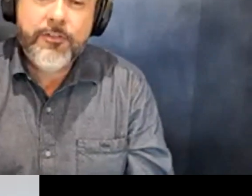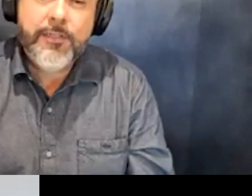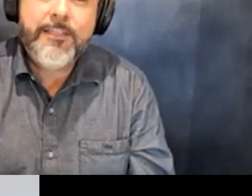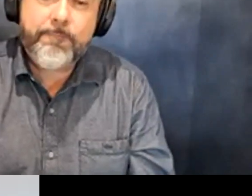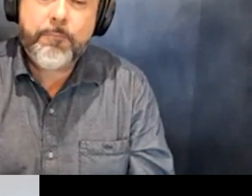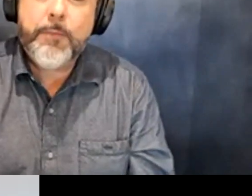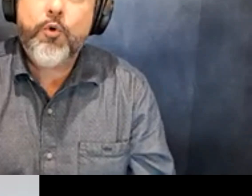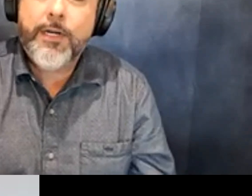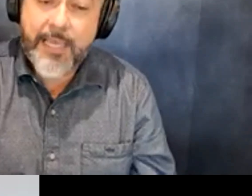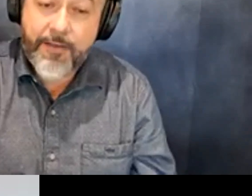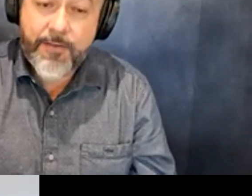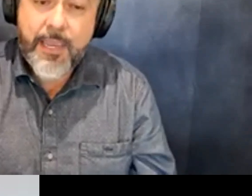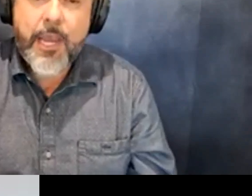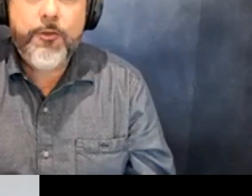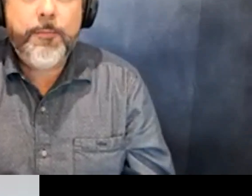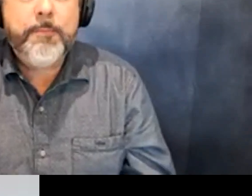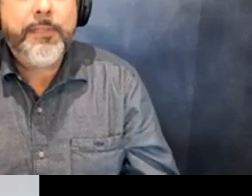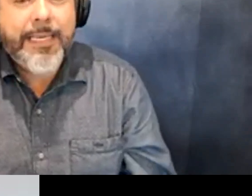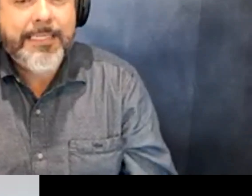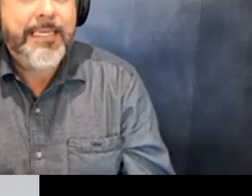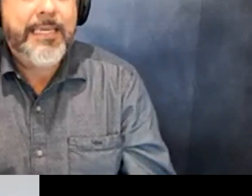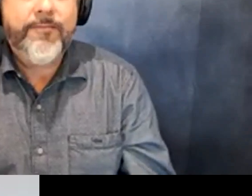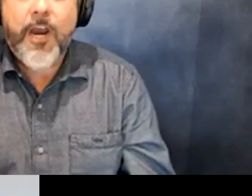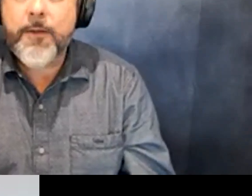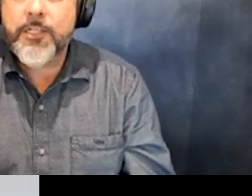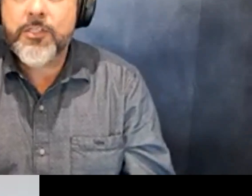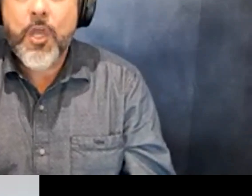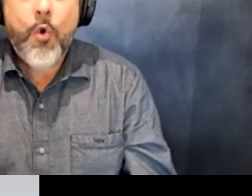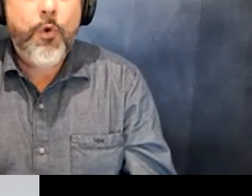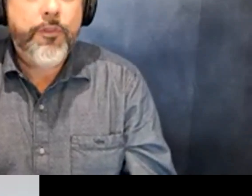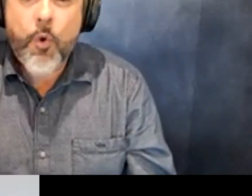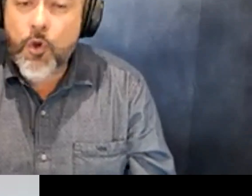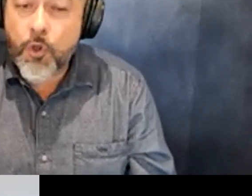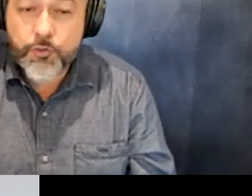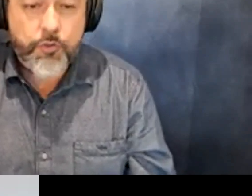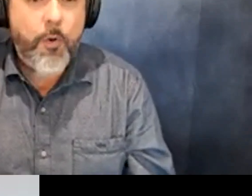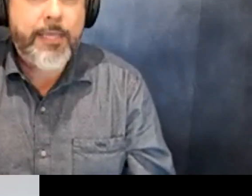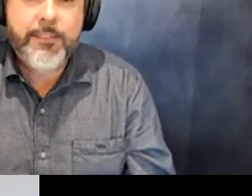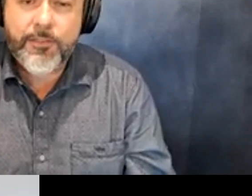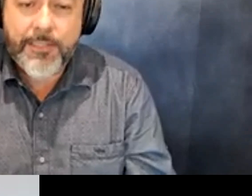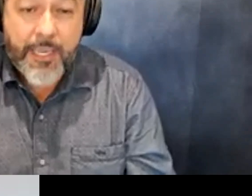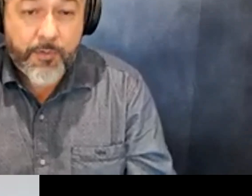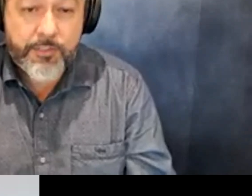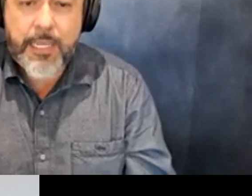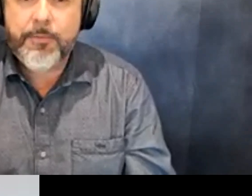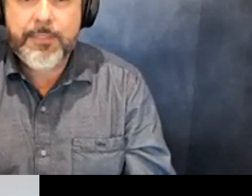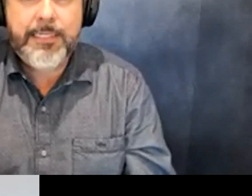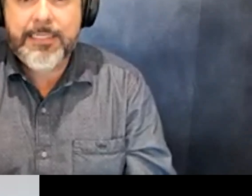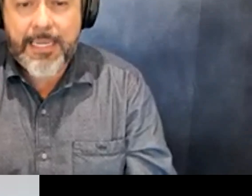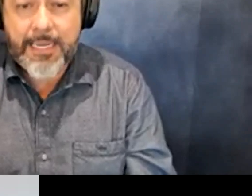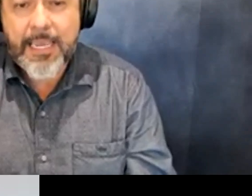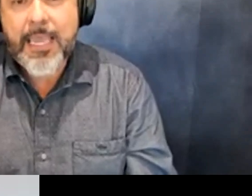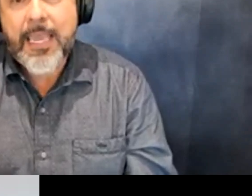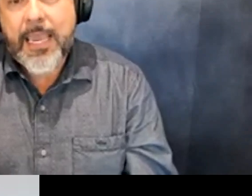lot of elderly deaf people who are deaf, and they're being placed in environments with no culture, no access to language day